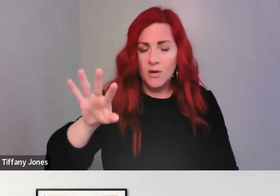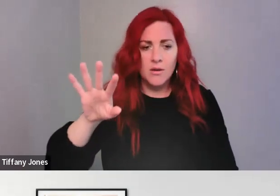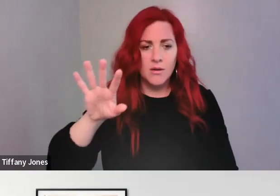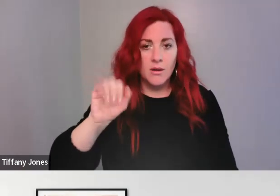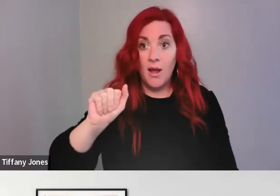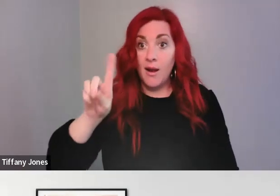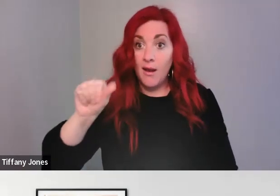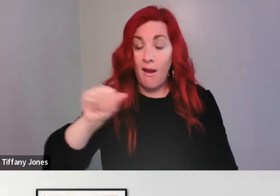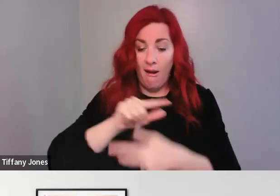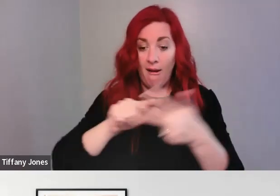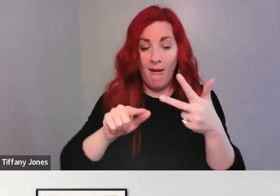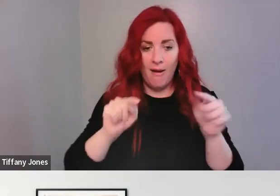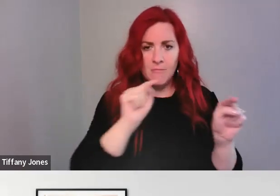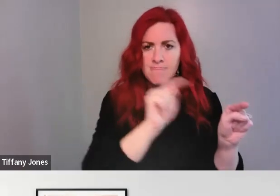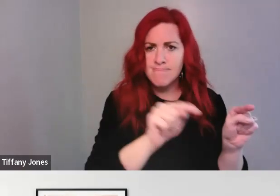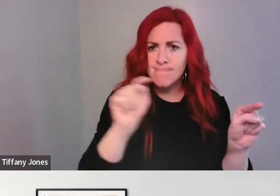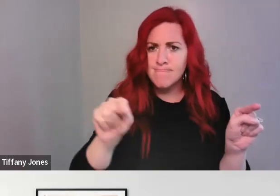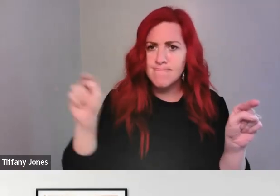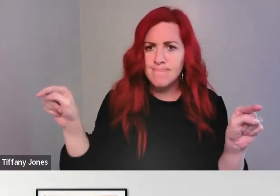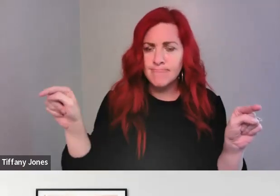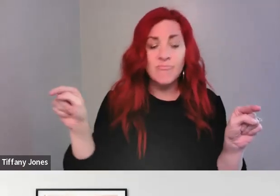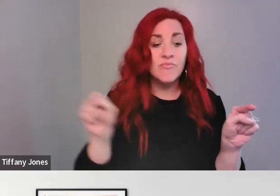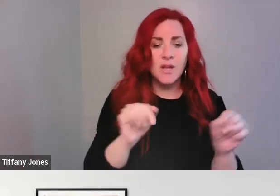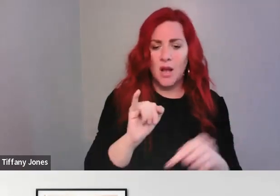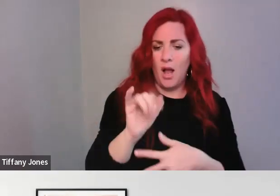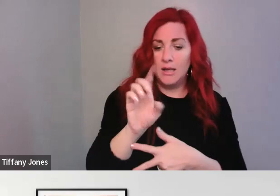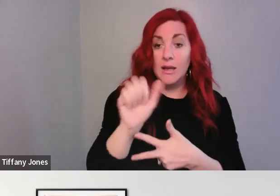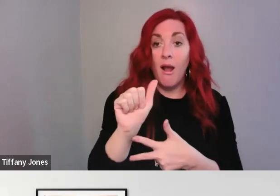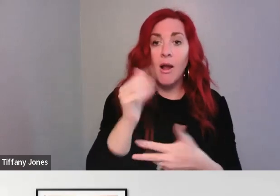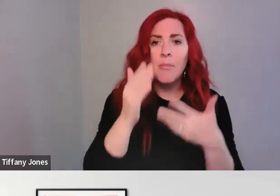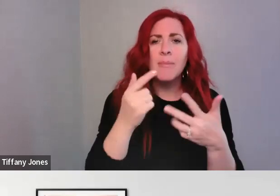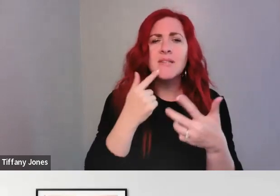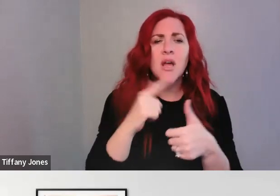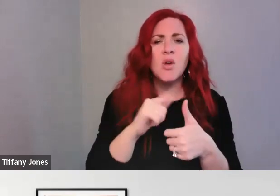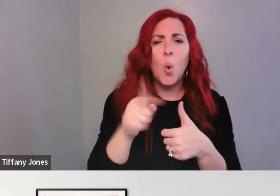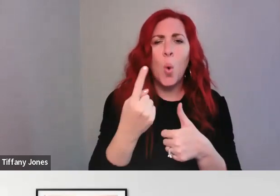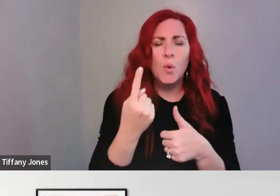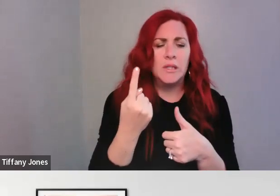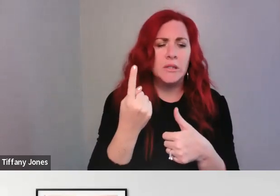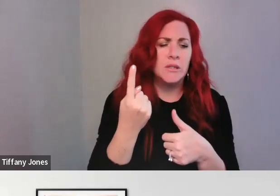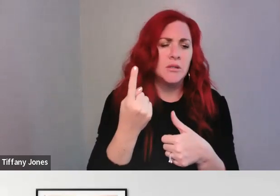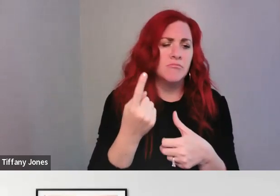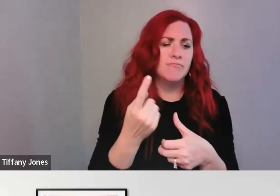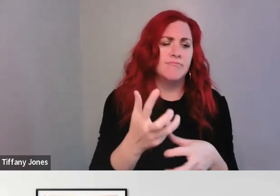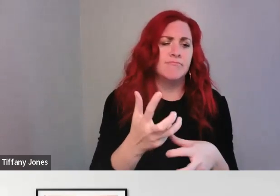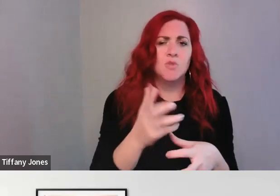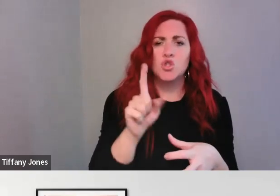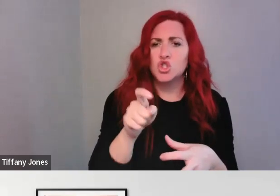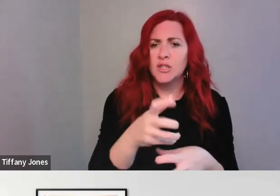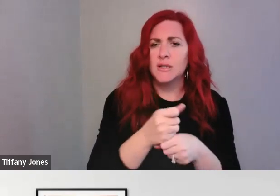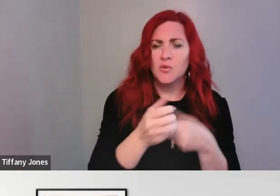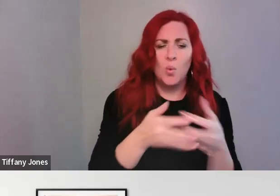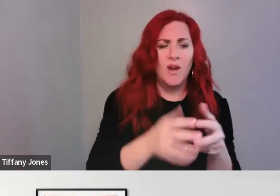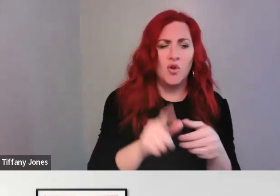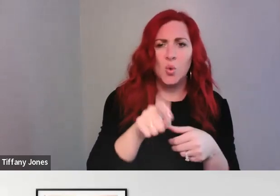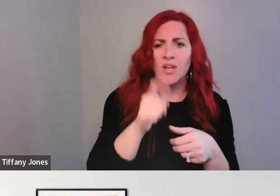actually says, IDEA might say you're only entitled to whatever you need